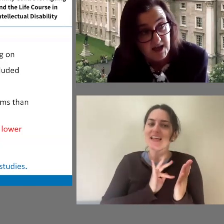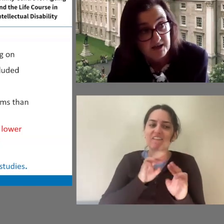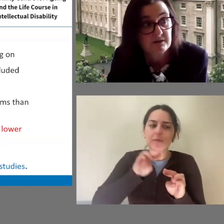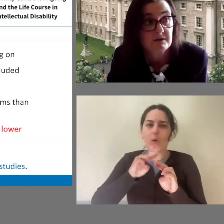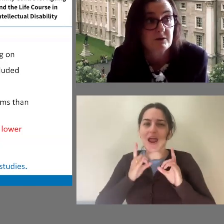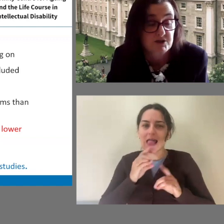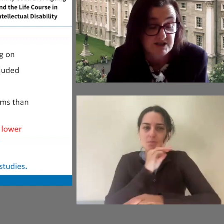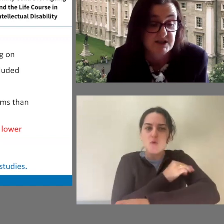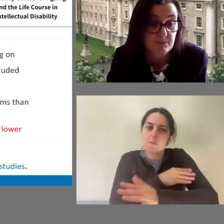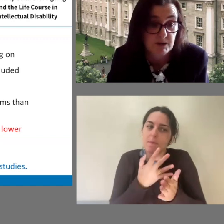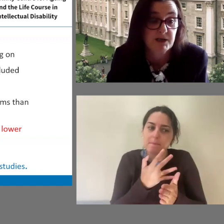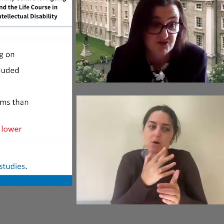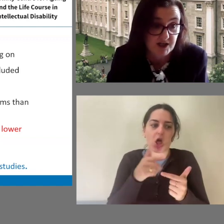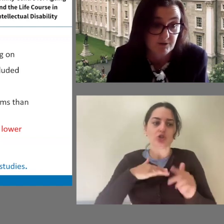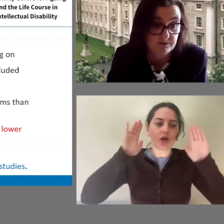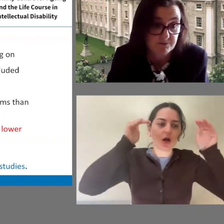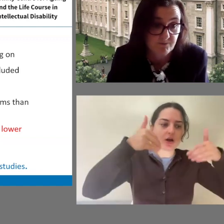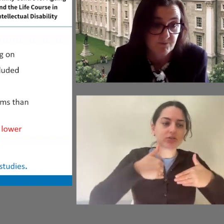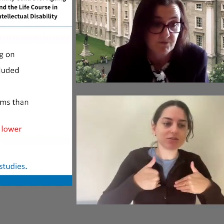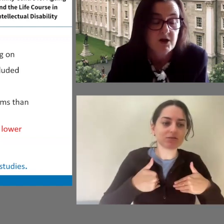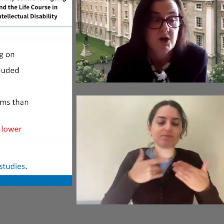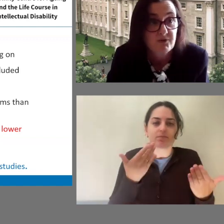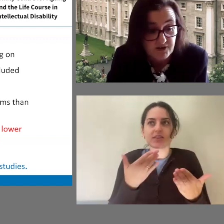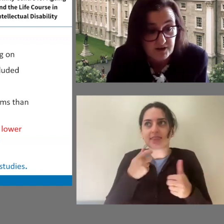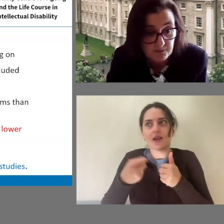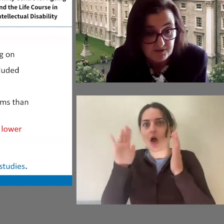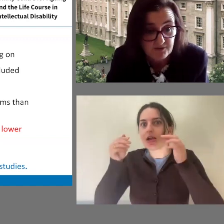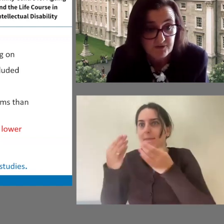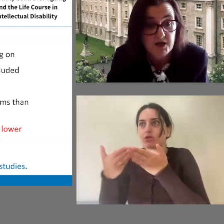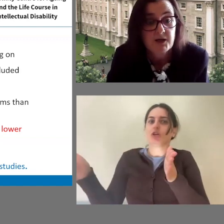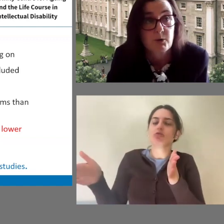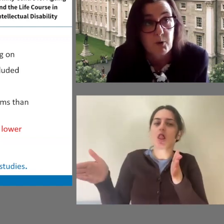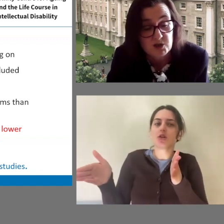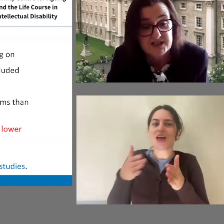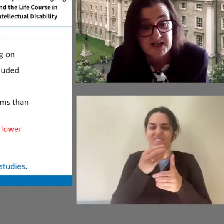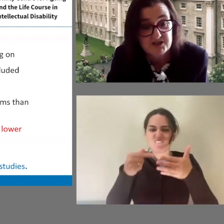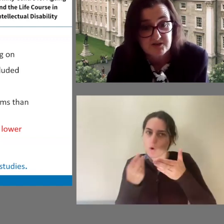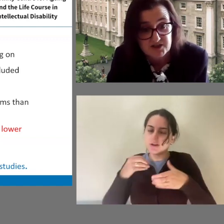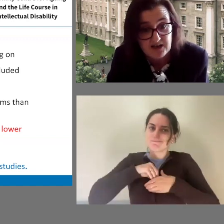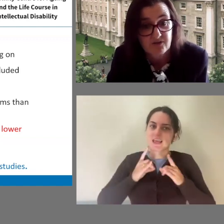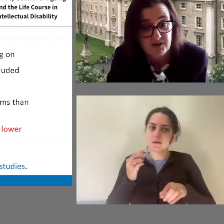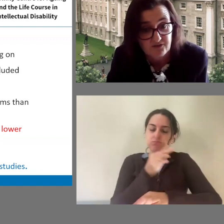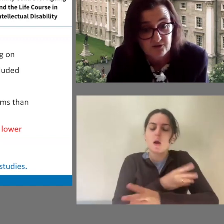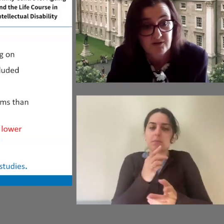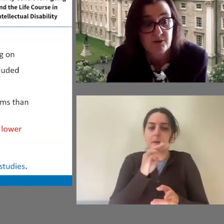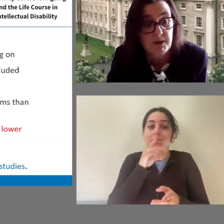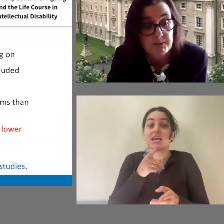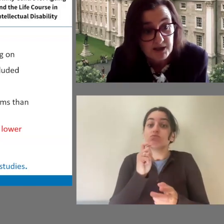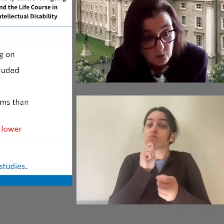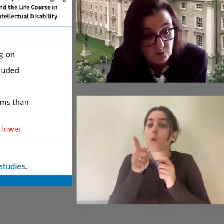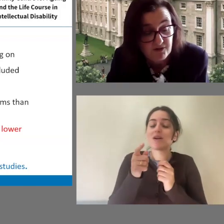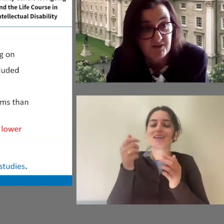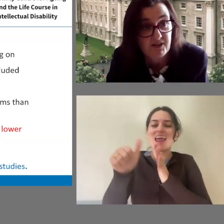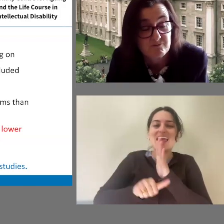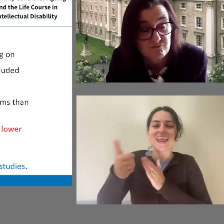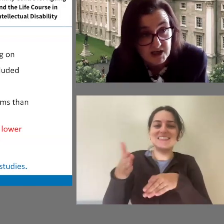conditions than autistic people in general. For these reasons, the reported ages of death in these studies may